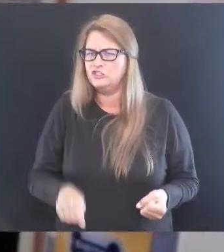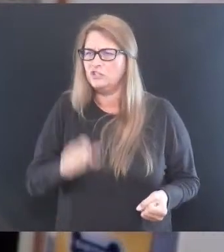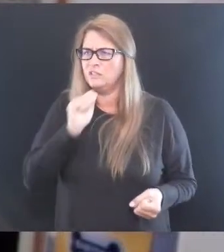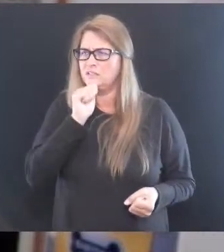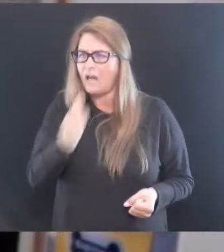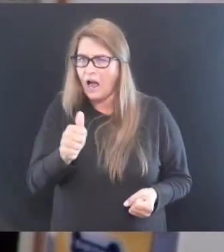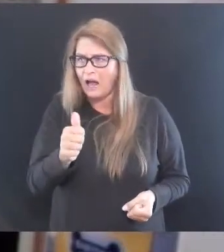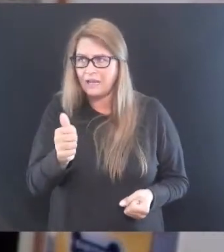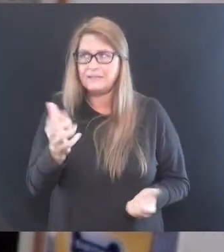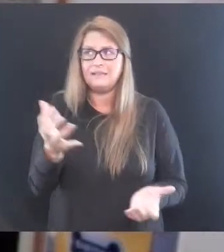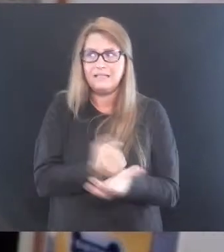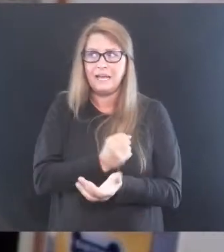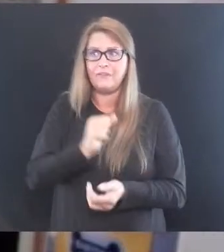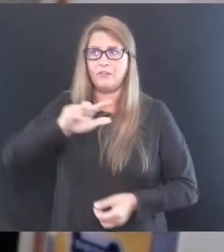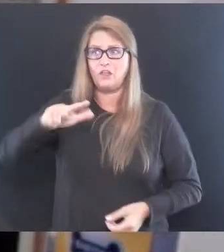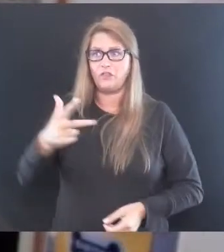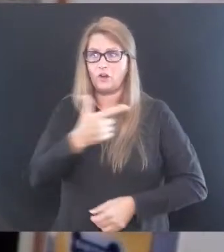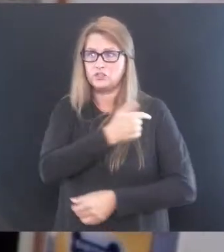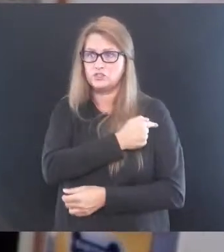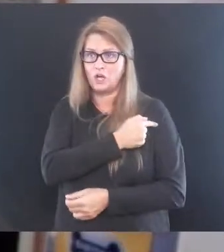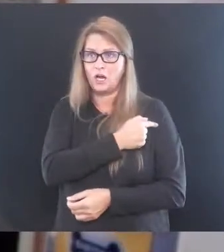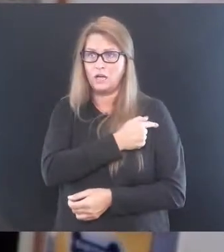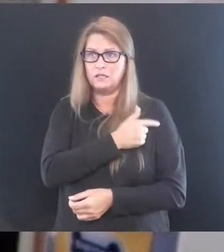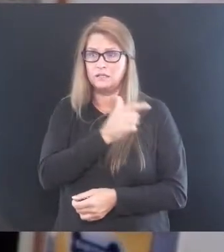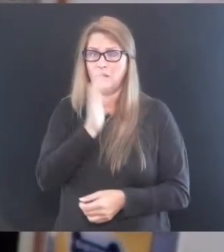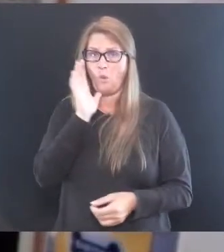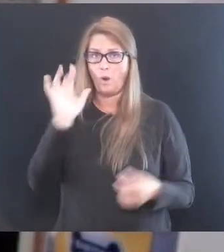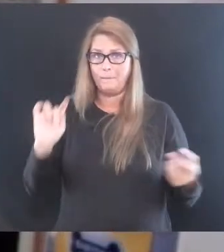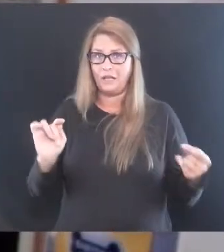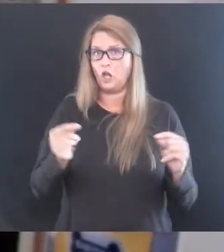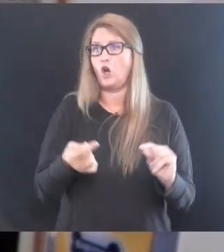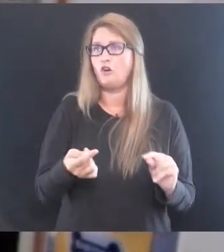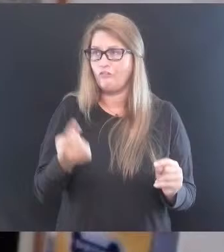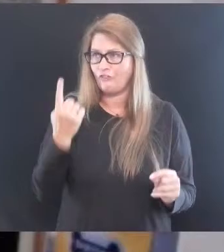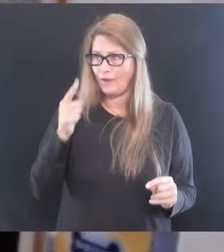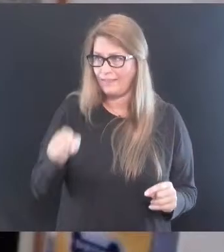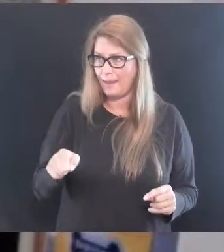this? Is it going to be harmful to get it, is what I'm asking.